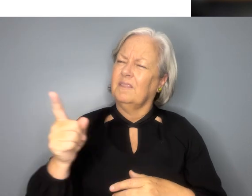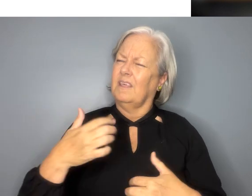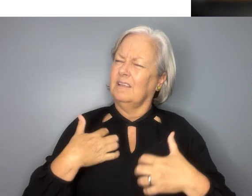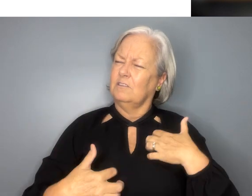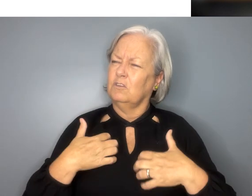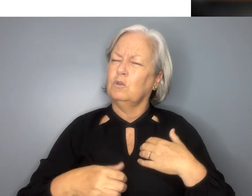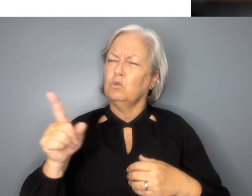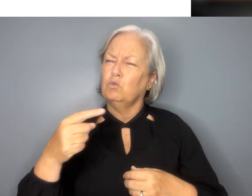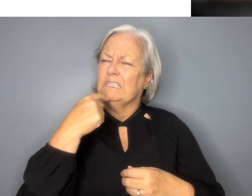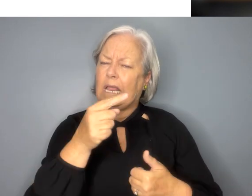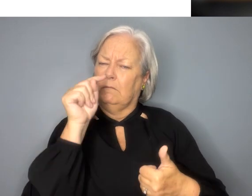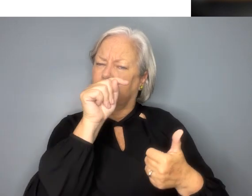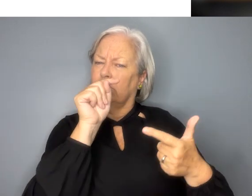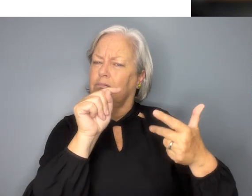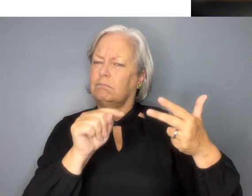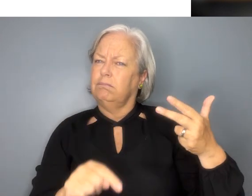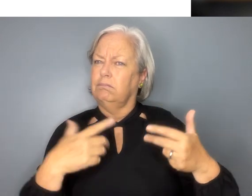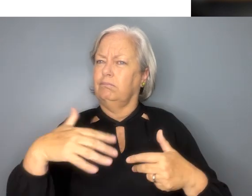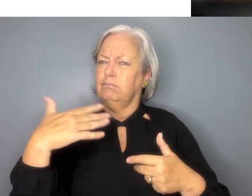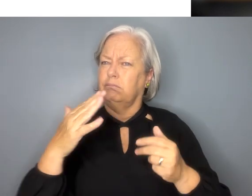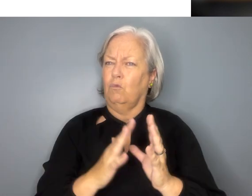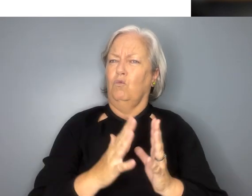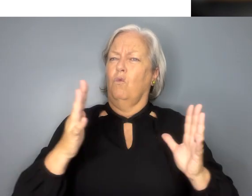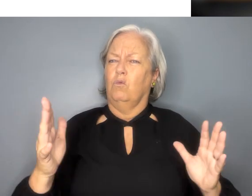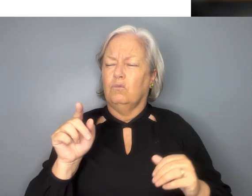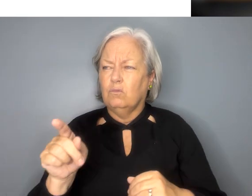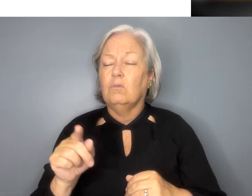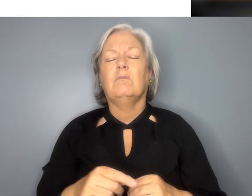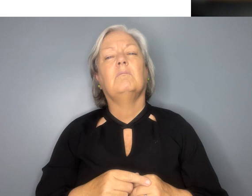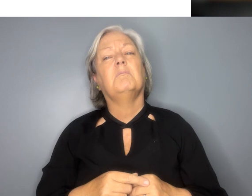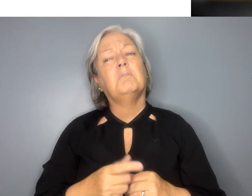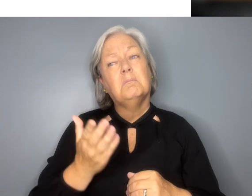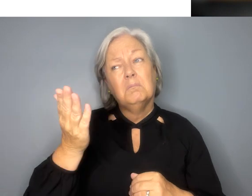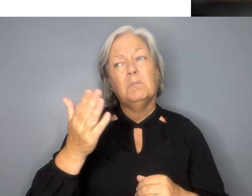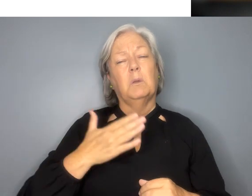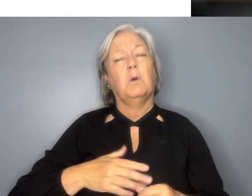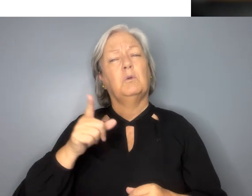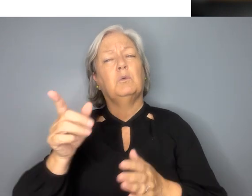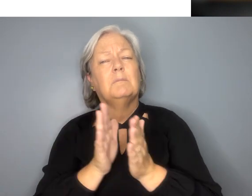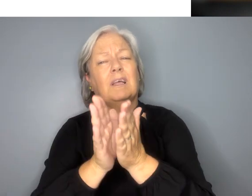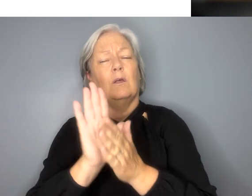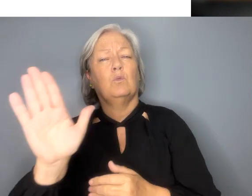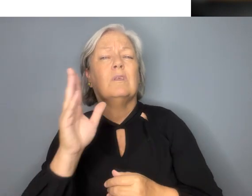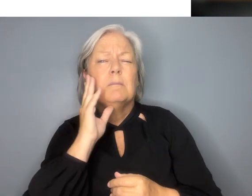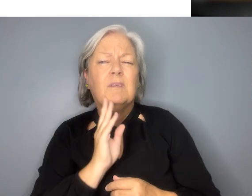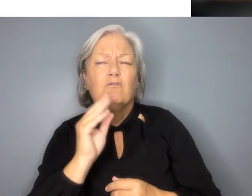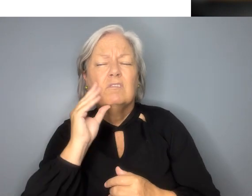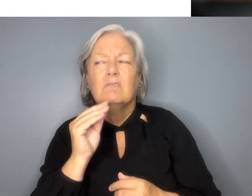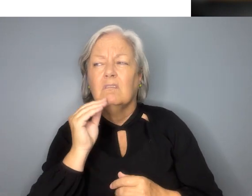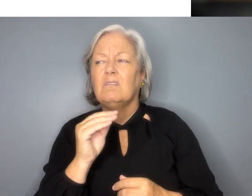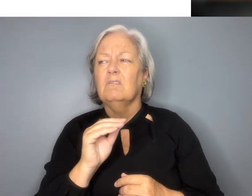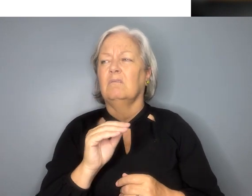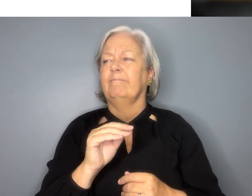That's really interesting, Annabelle. You touch on quite a few issues there. Mo, do you want to explain your experiences,